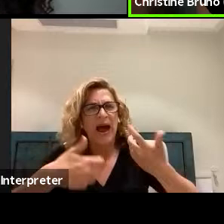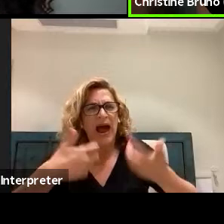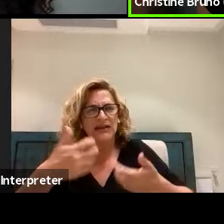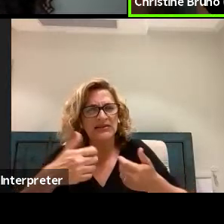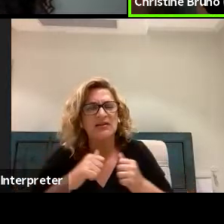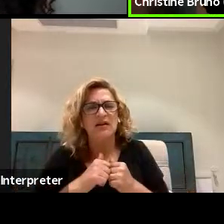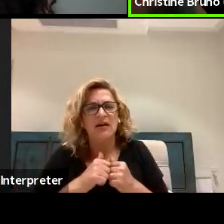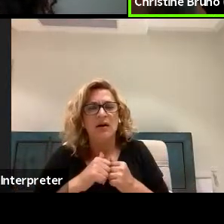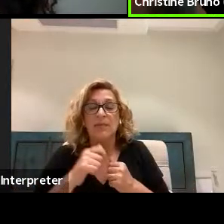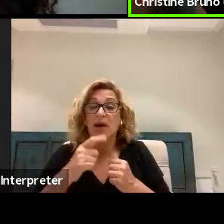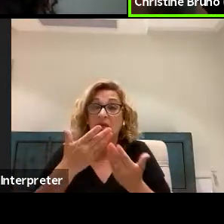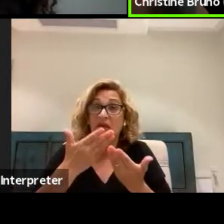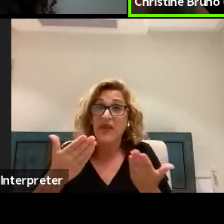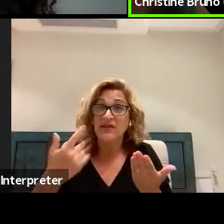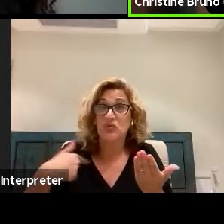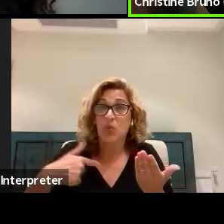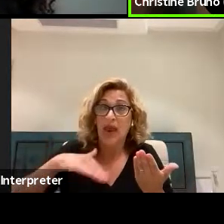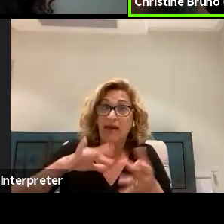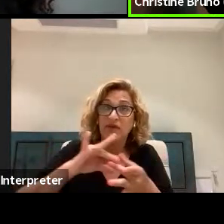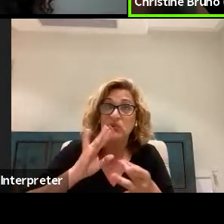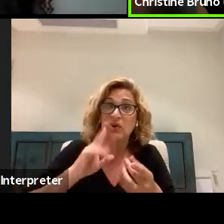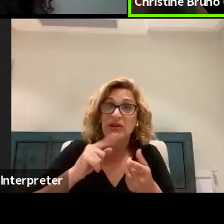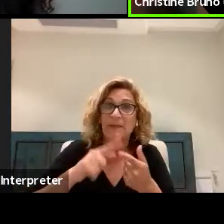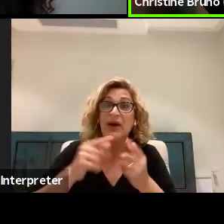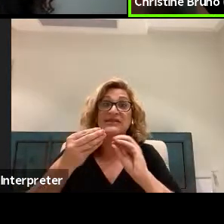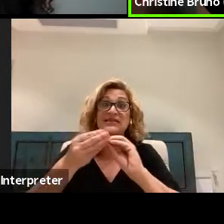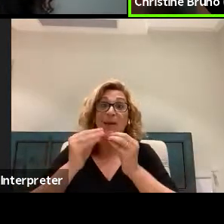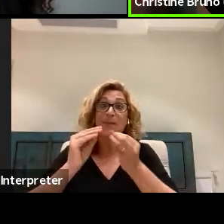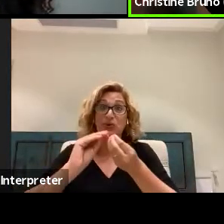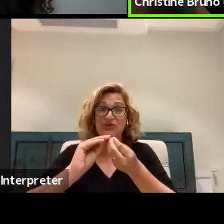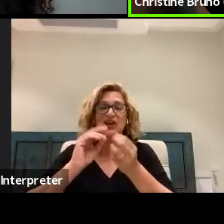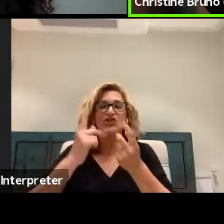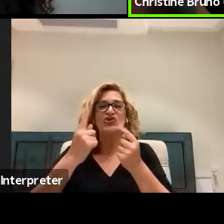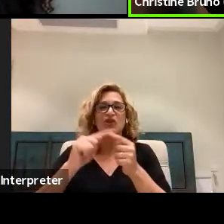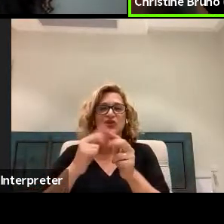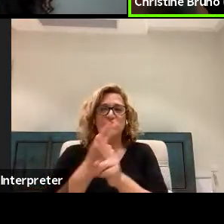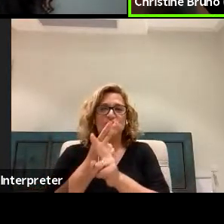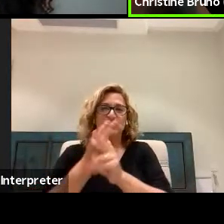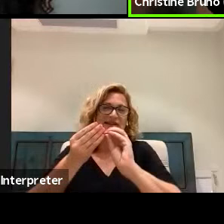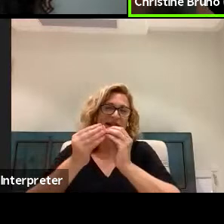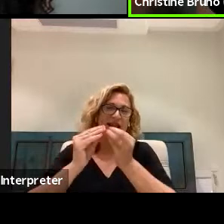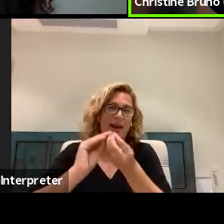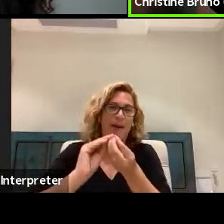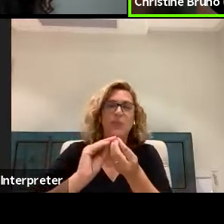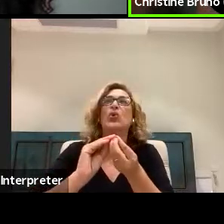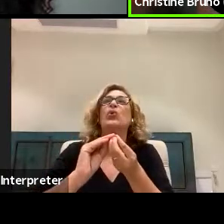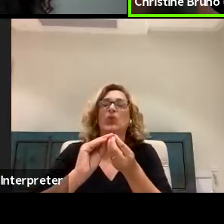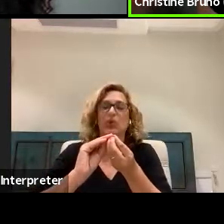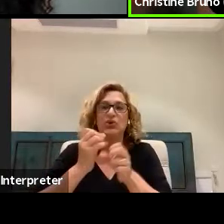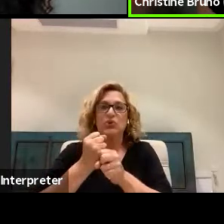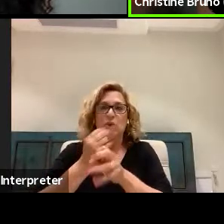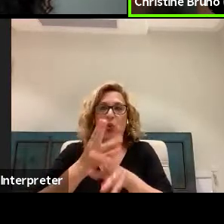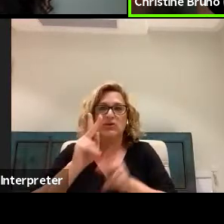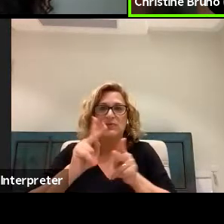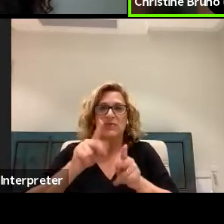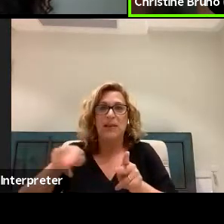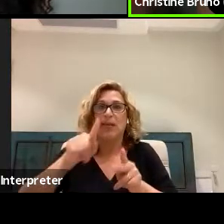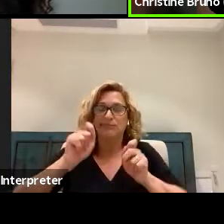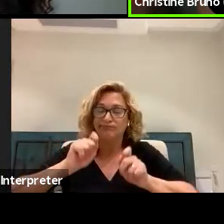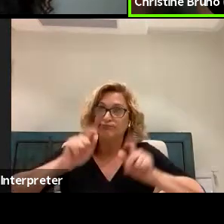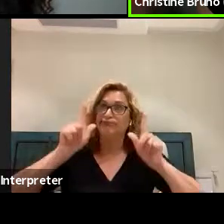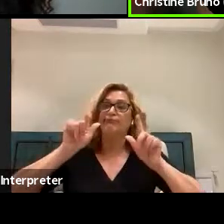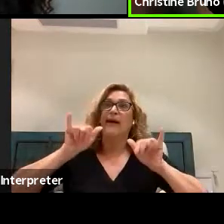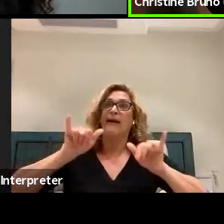numbers, right? And I always try to use the numbers to sort of shake people into reality